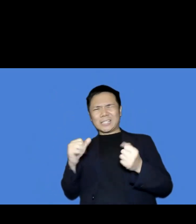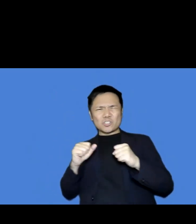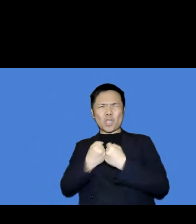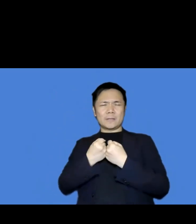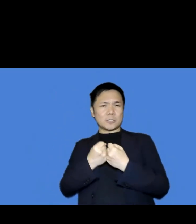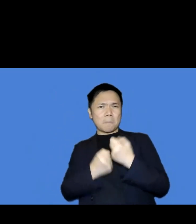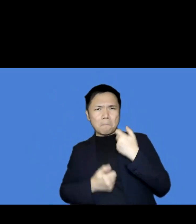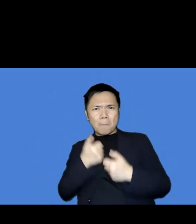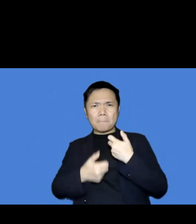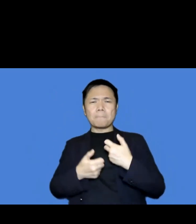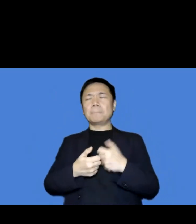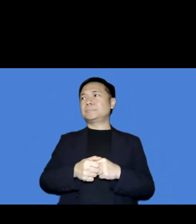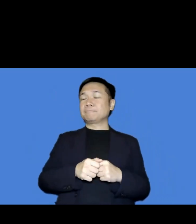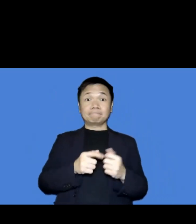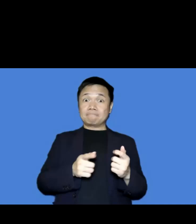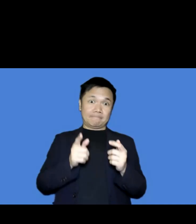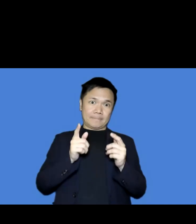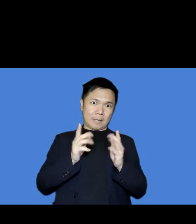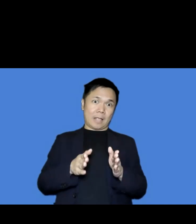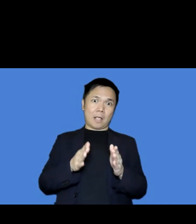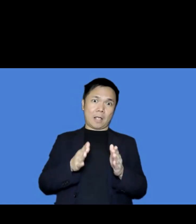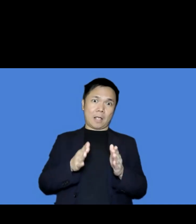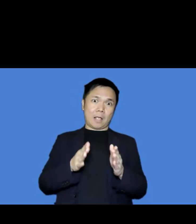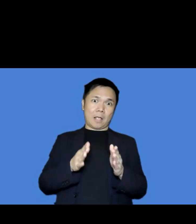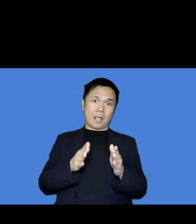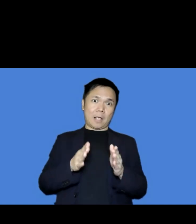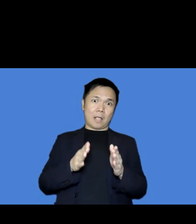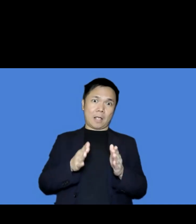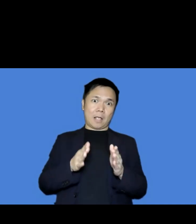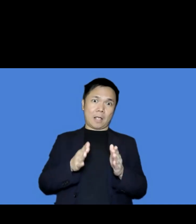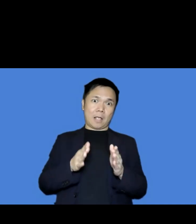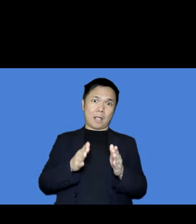we could that would be discussed in the platform. Thank you.